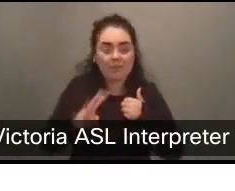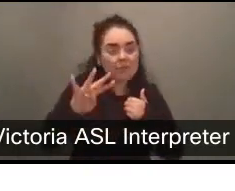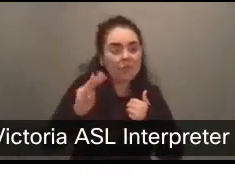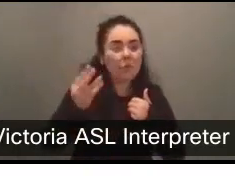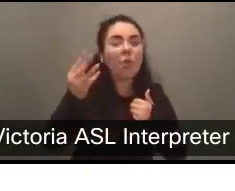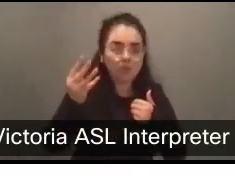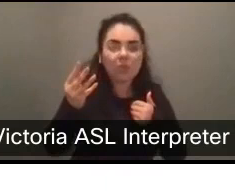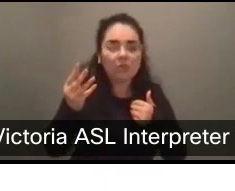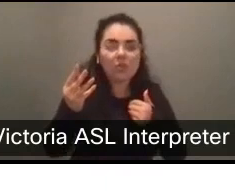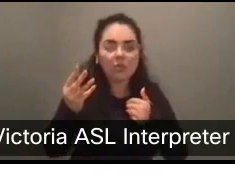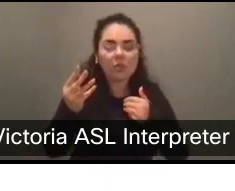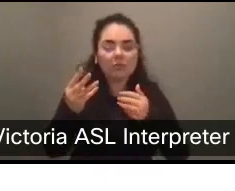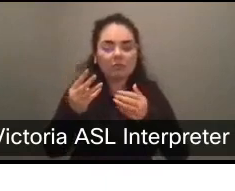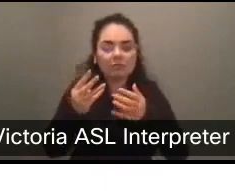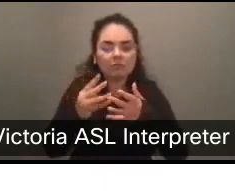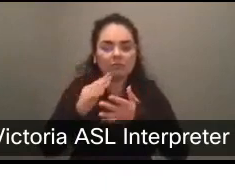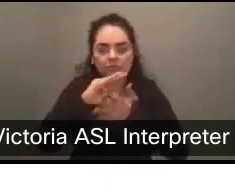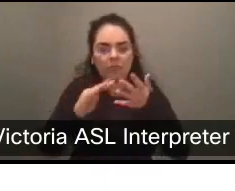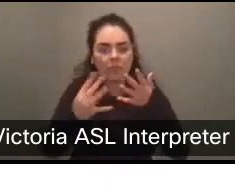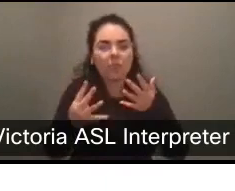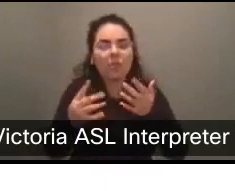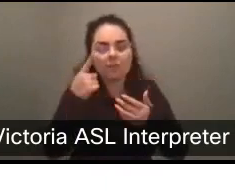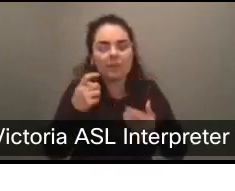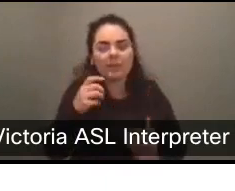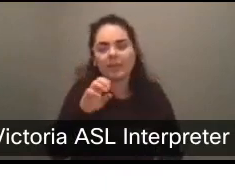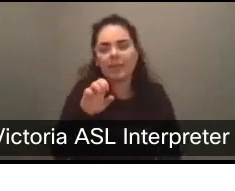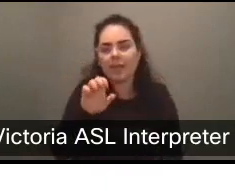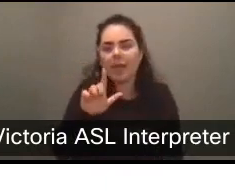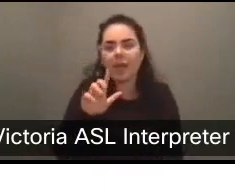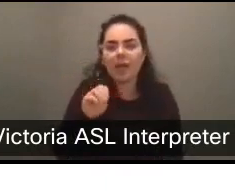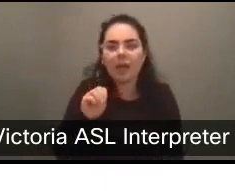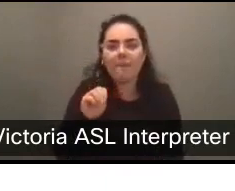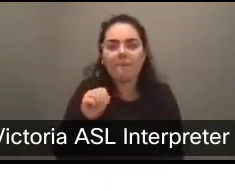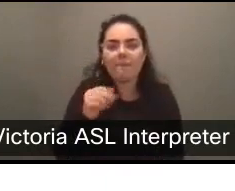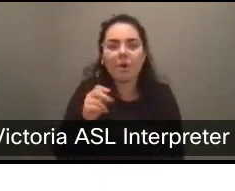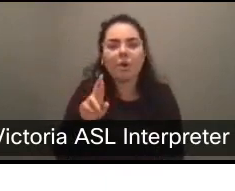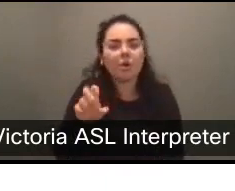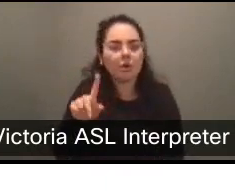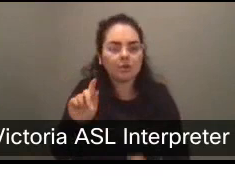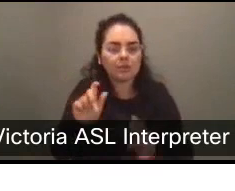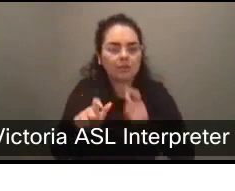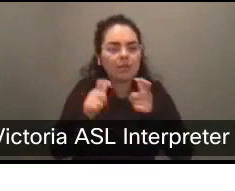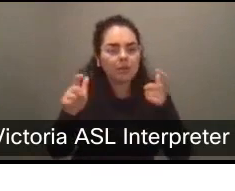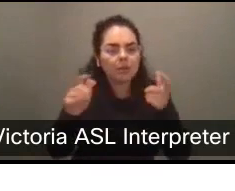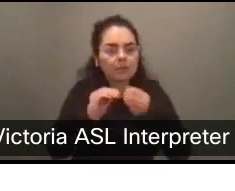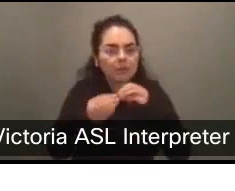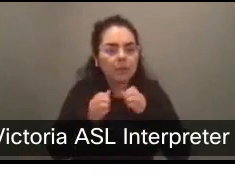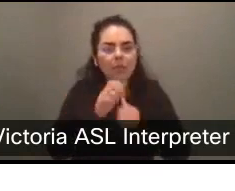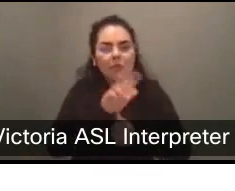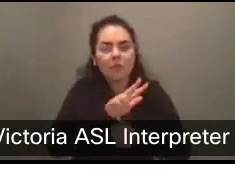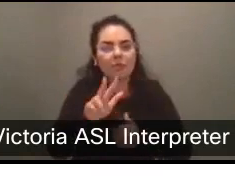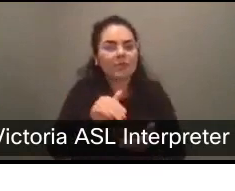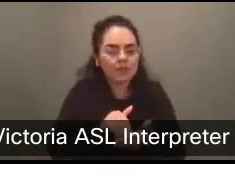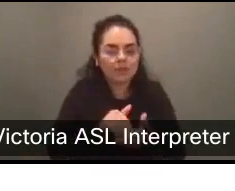terms of number, because I think Elmhurst is the largest number with 33,000, then